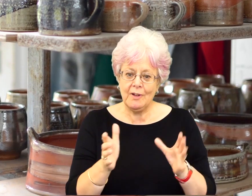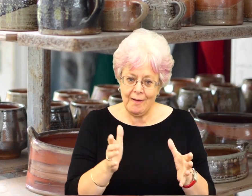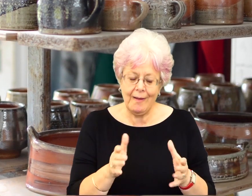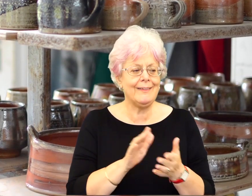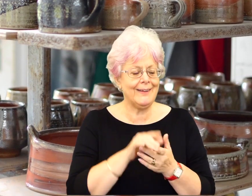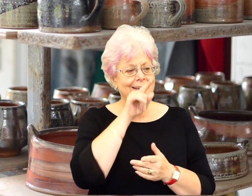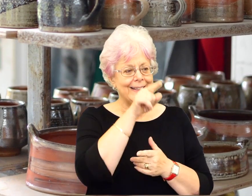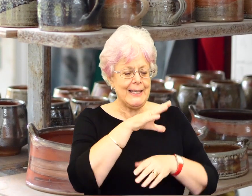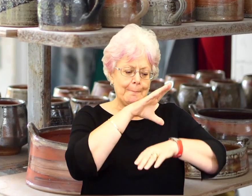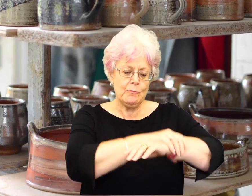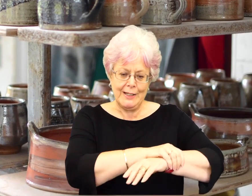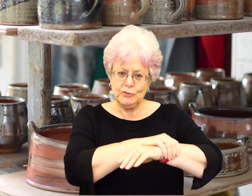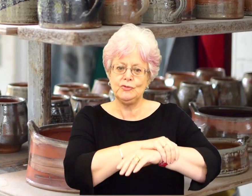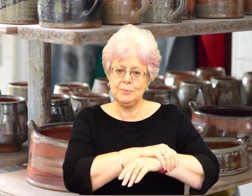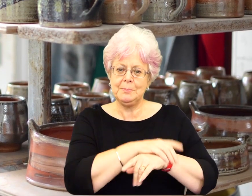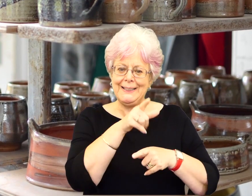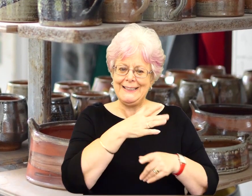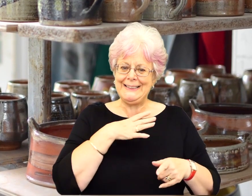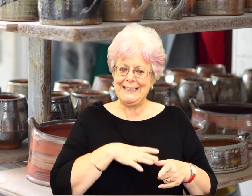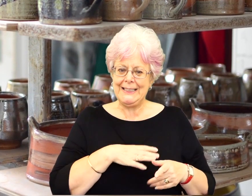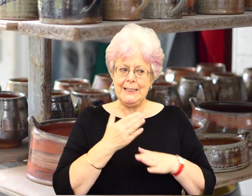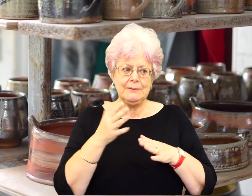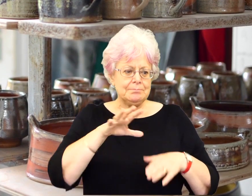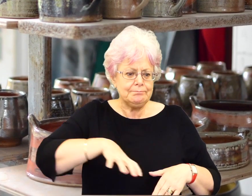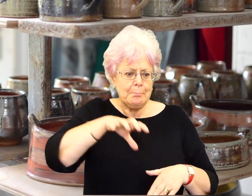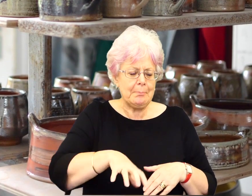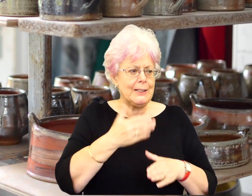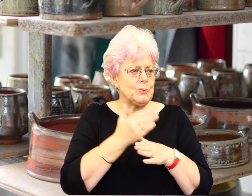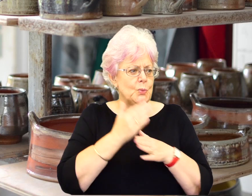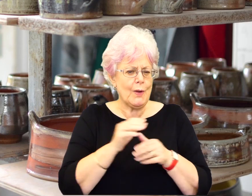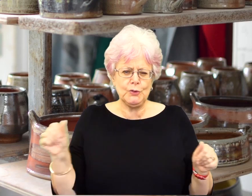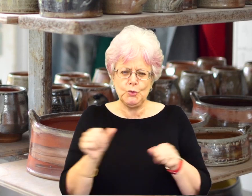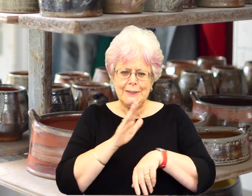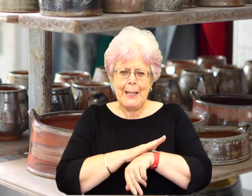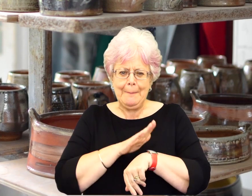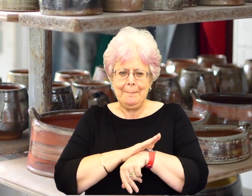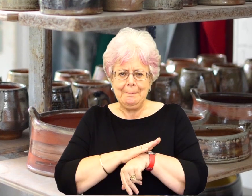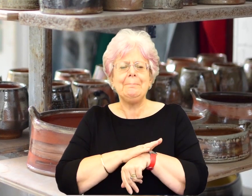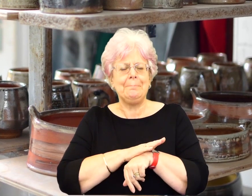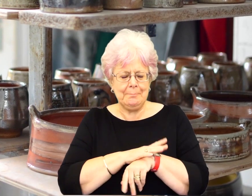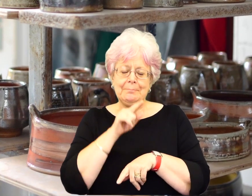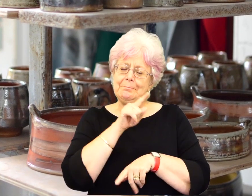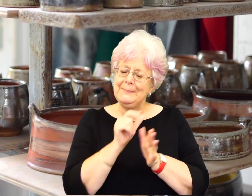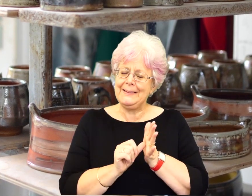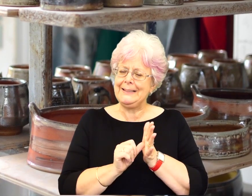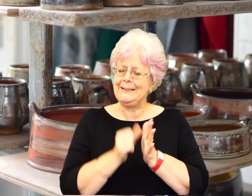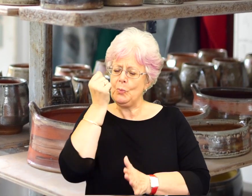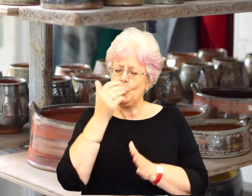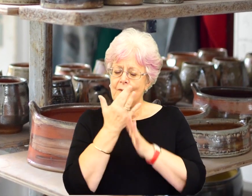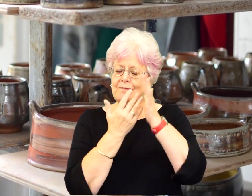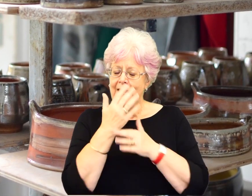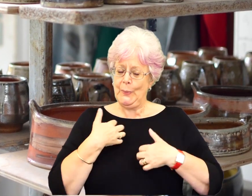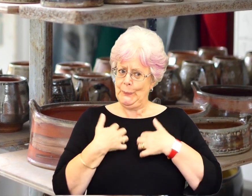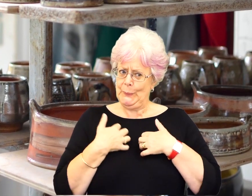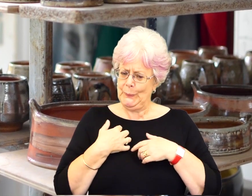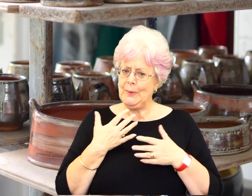touch. He wanted a place to work for a short period and was very keen on wood firing. And I said, are you